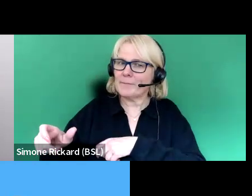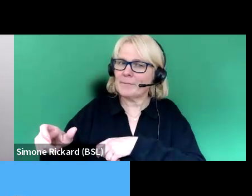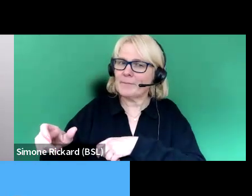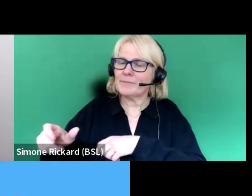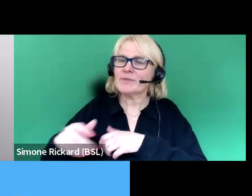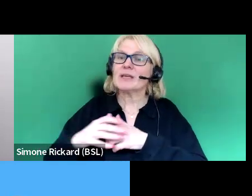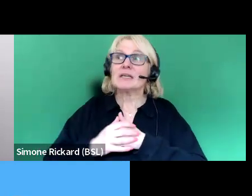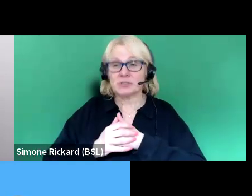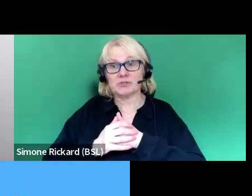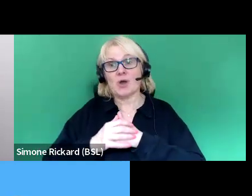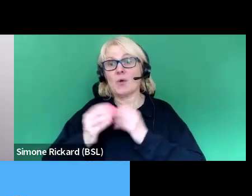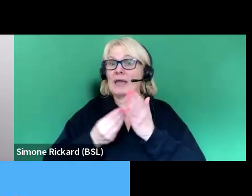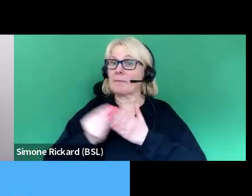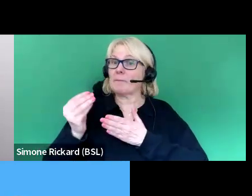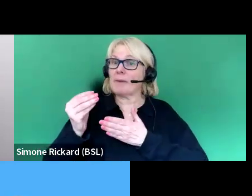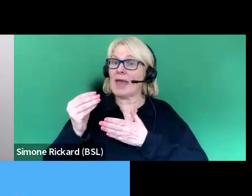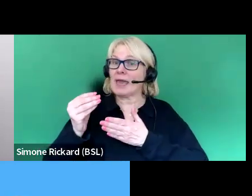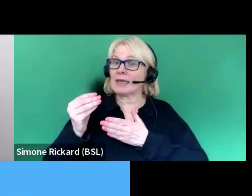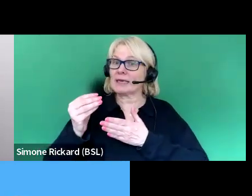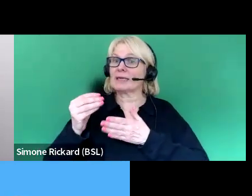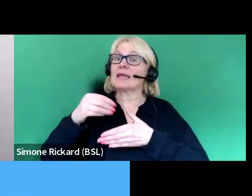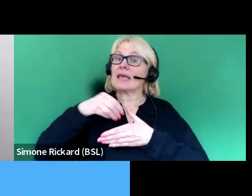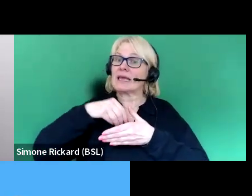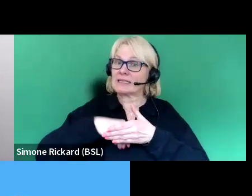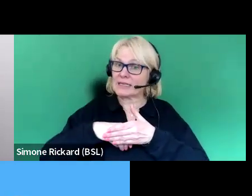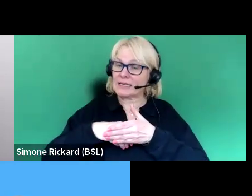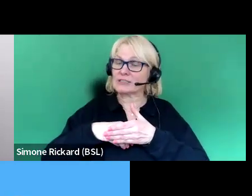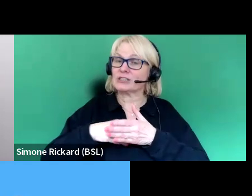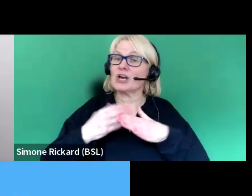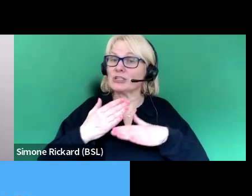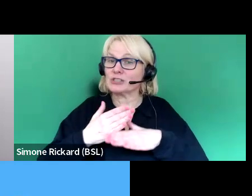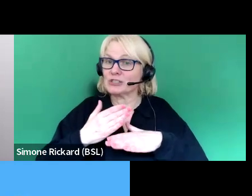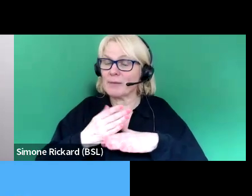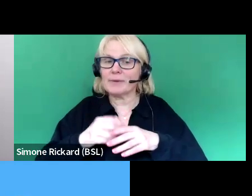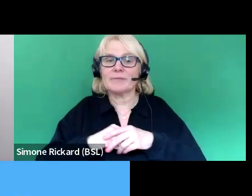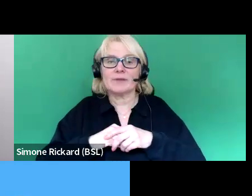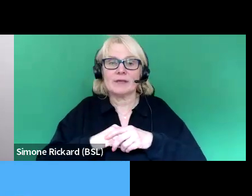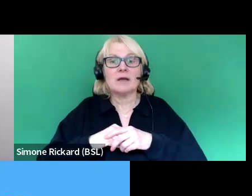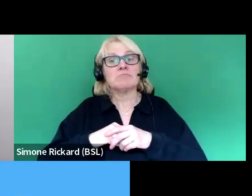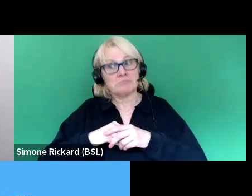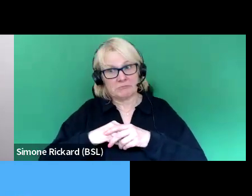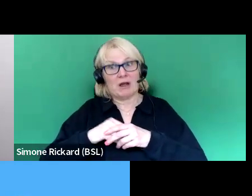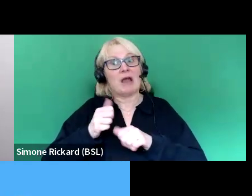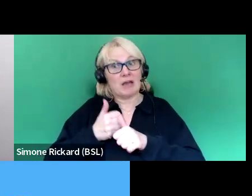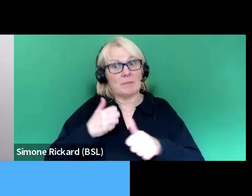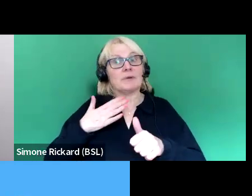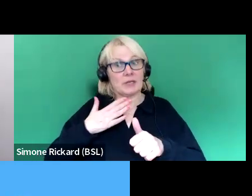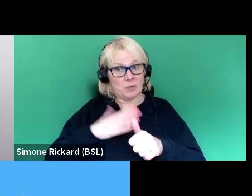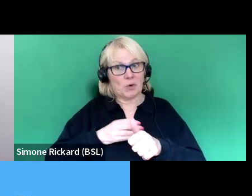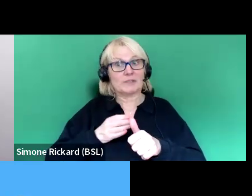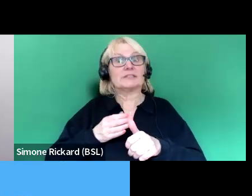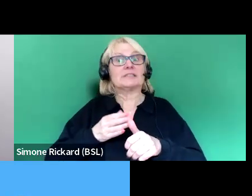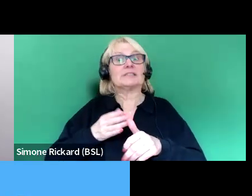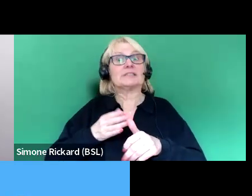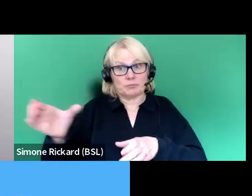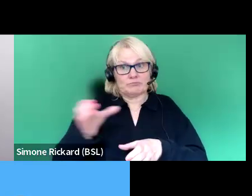paid internship in that division, and then they wanted to take him on as an apprentice. So we